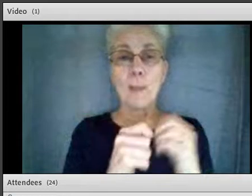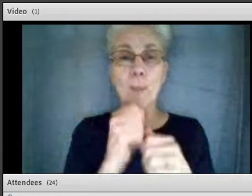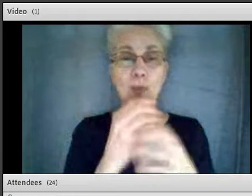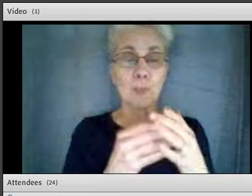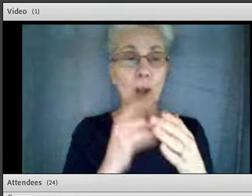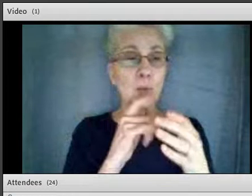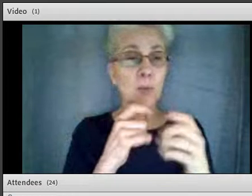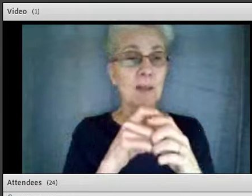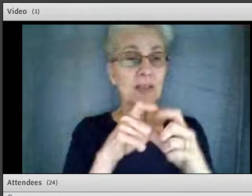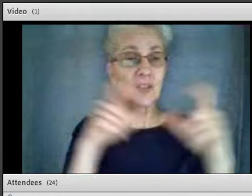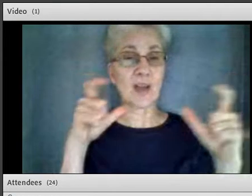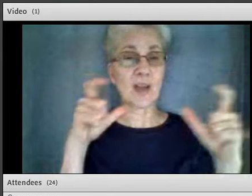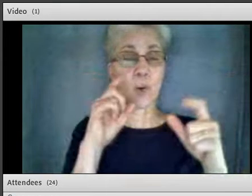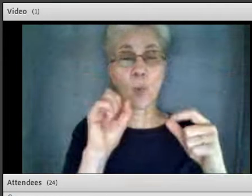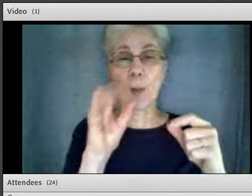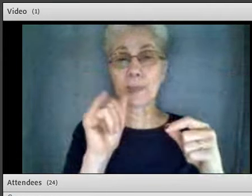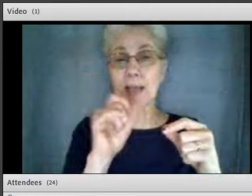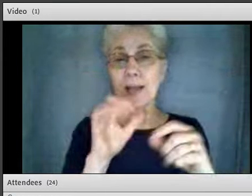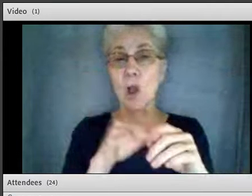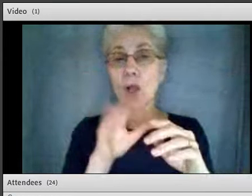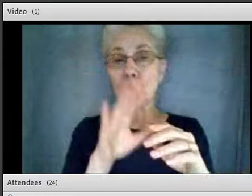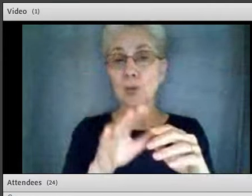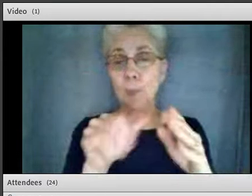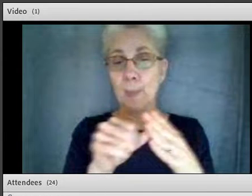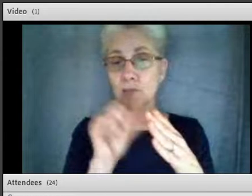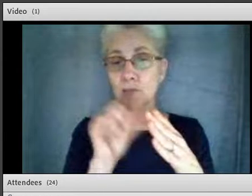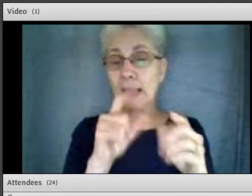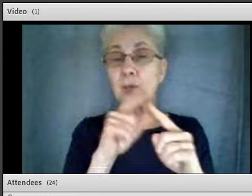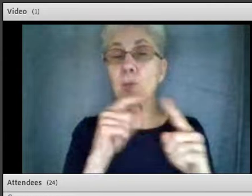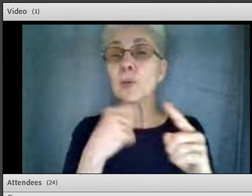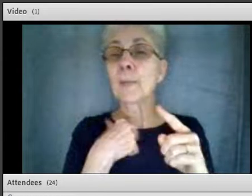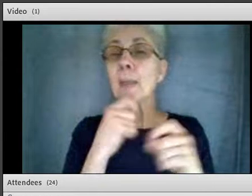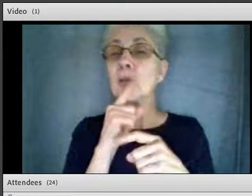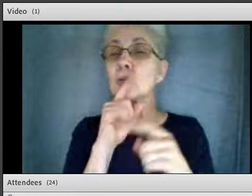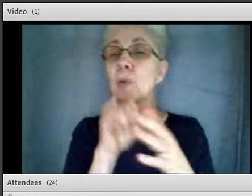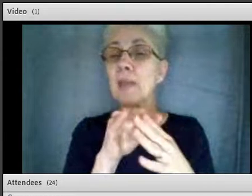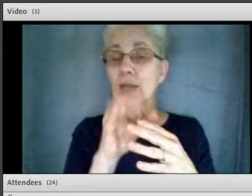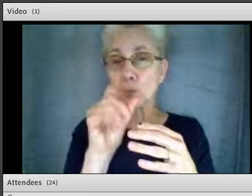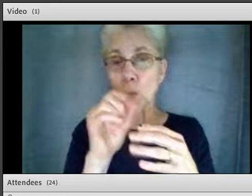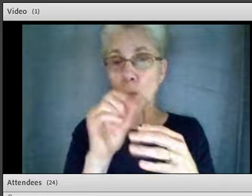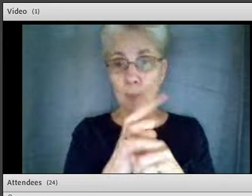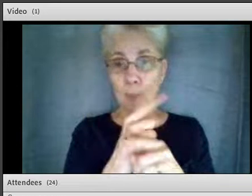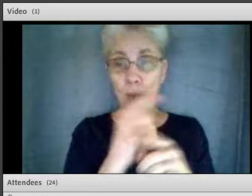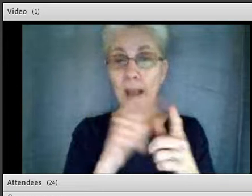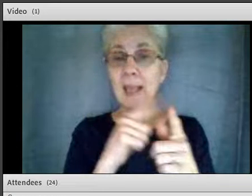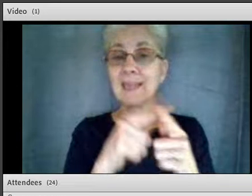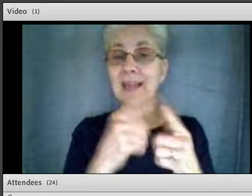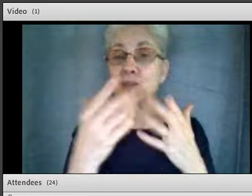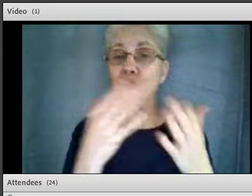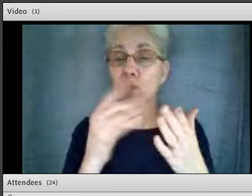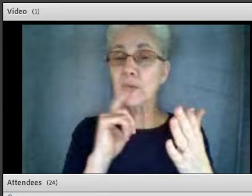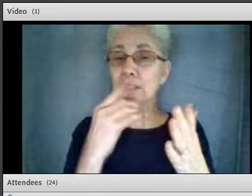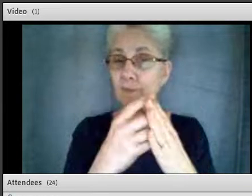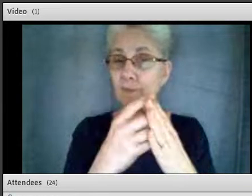that. Make sure your code is appropriate and that your server is good for that.